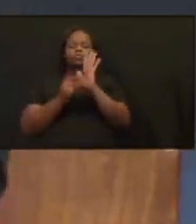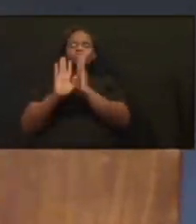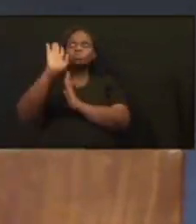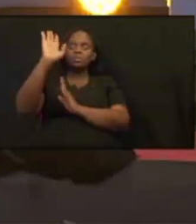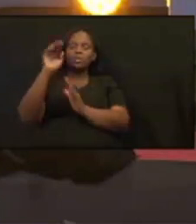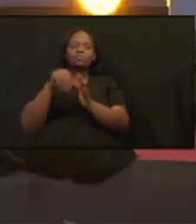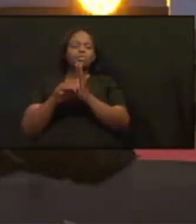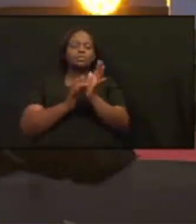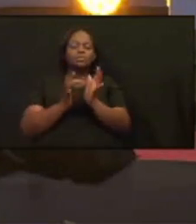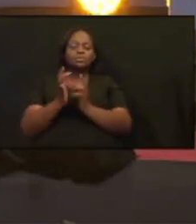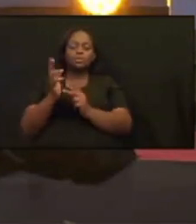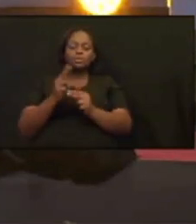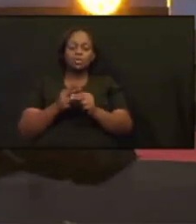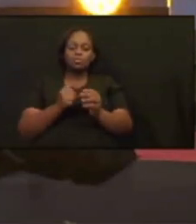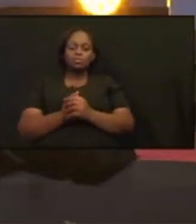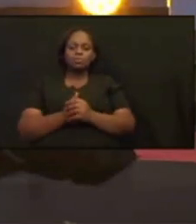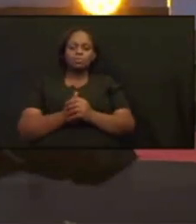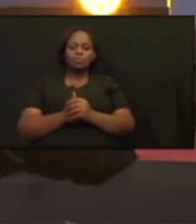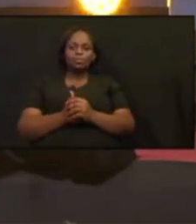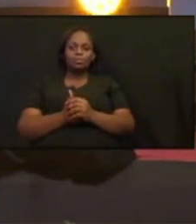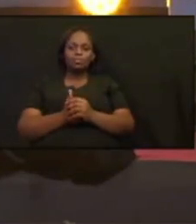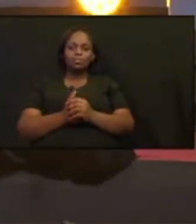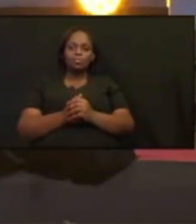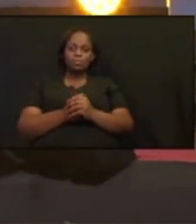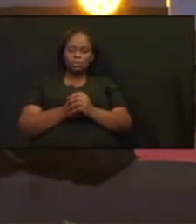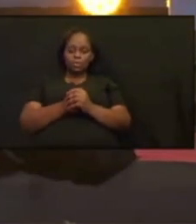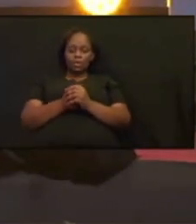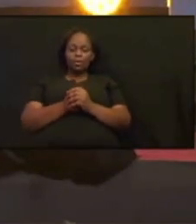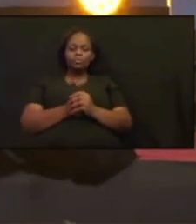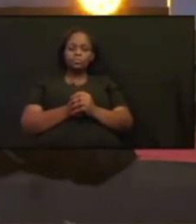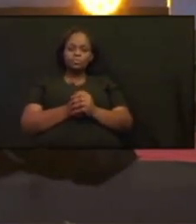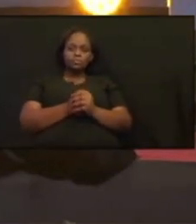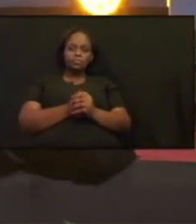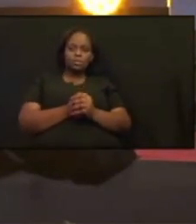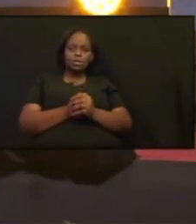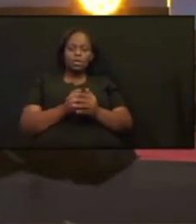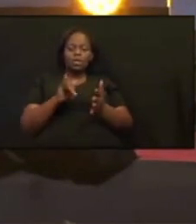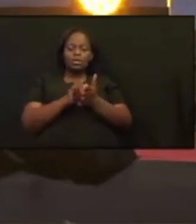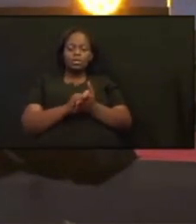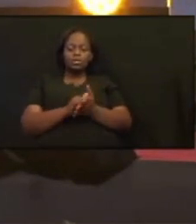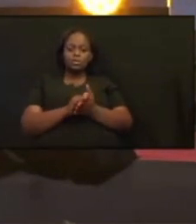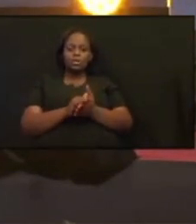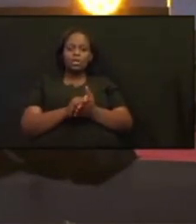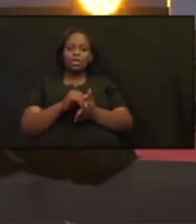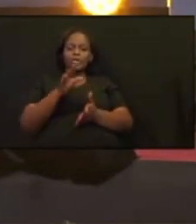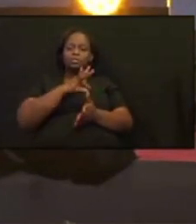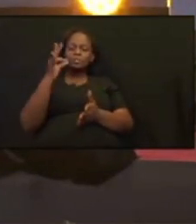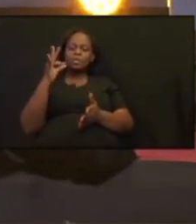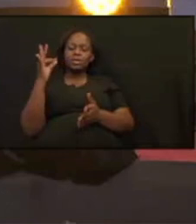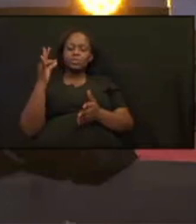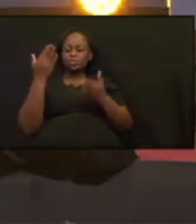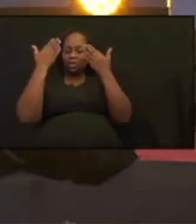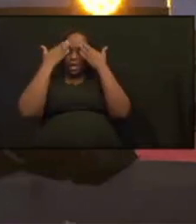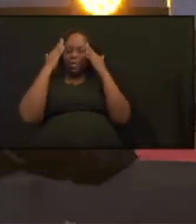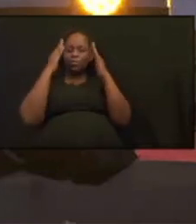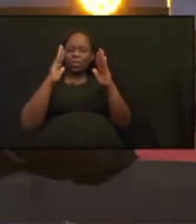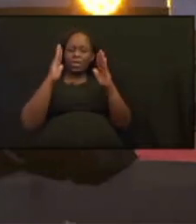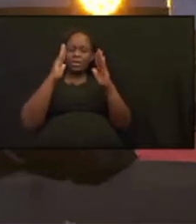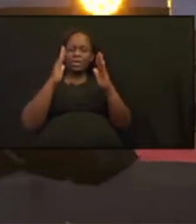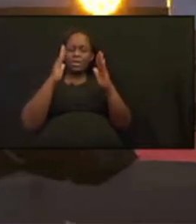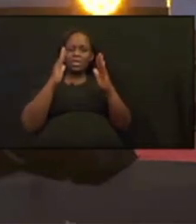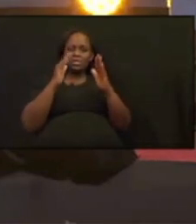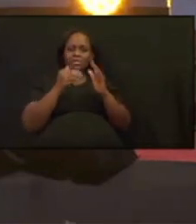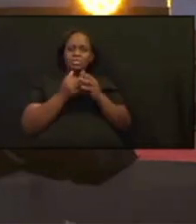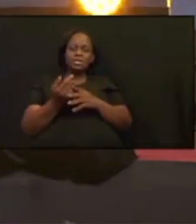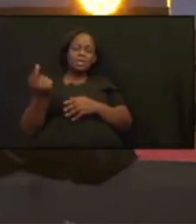A spirit of revival, that spiritual awakening, bringing repentance, where people are breaking